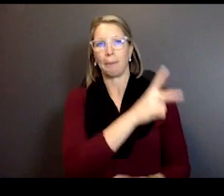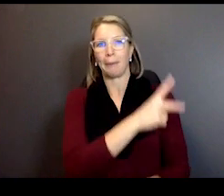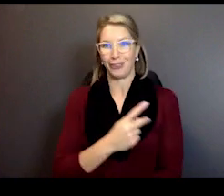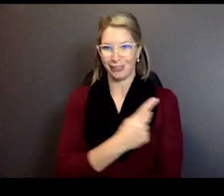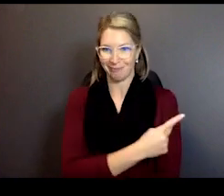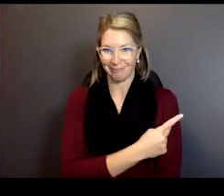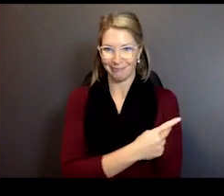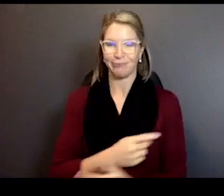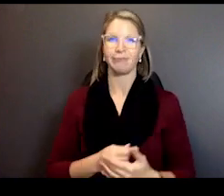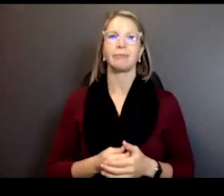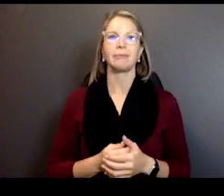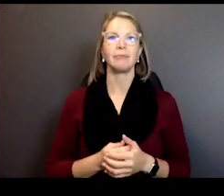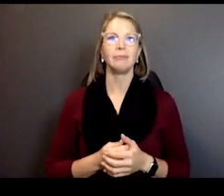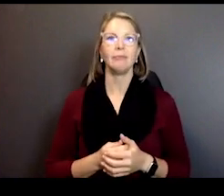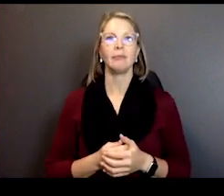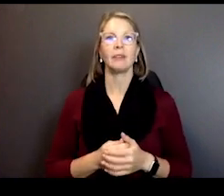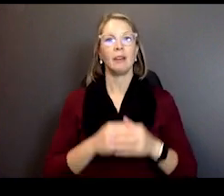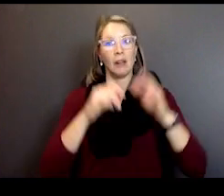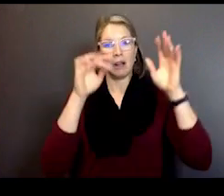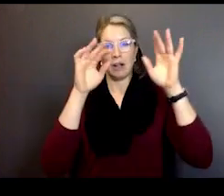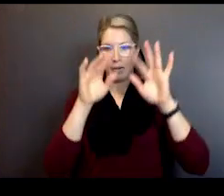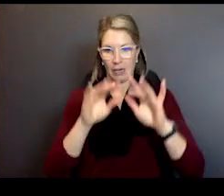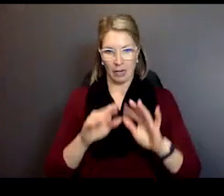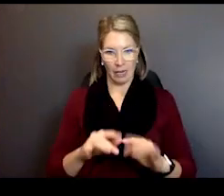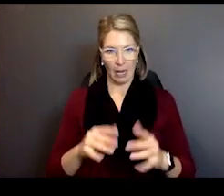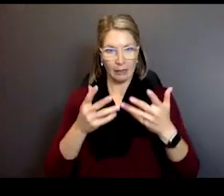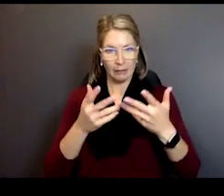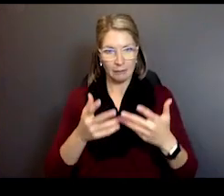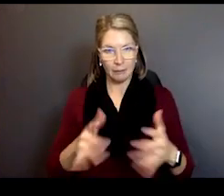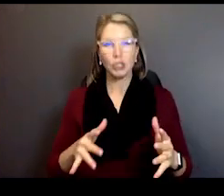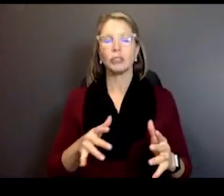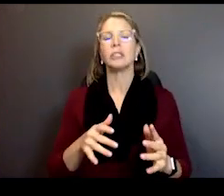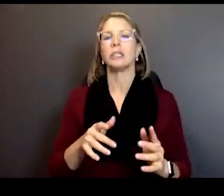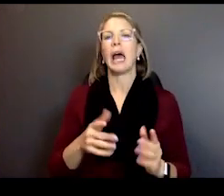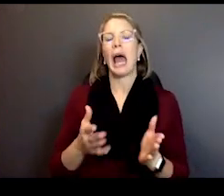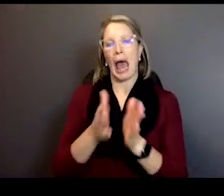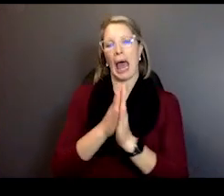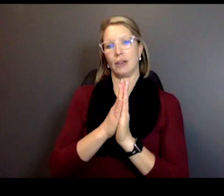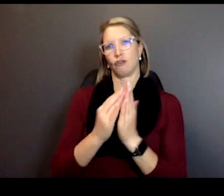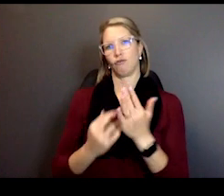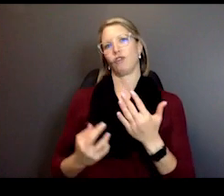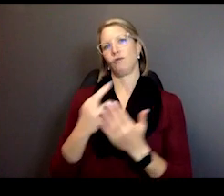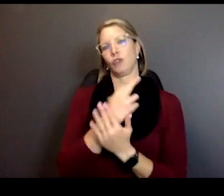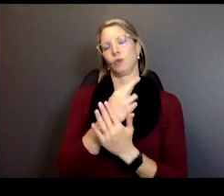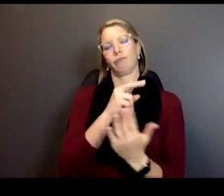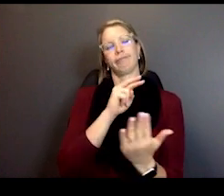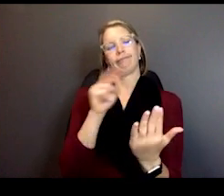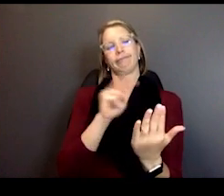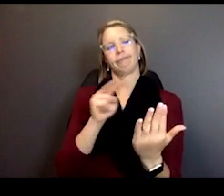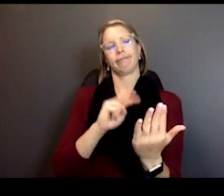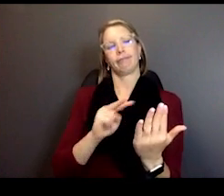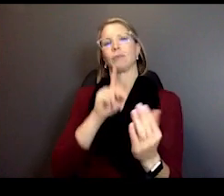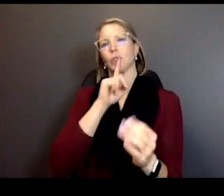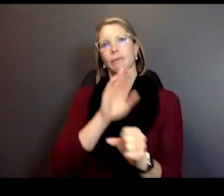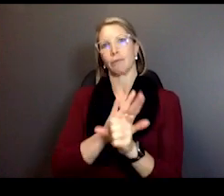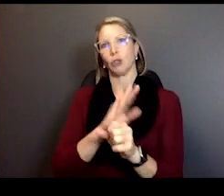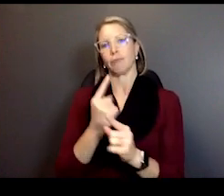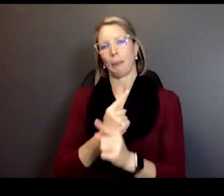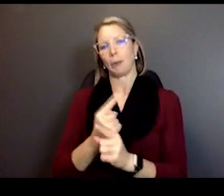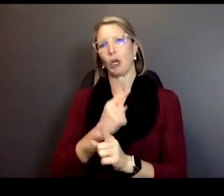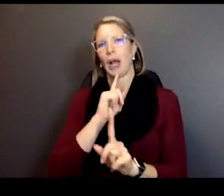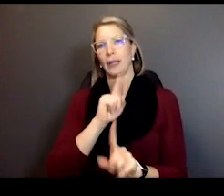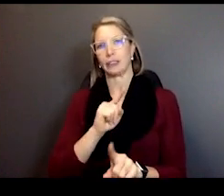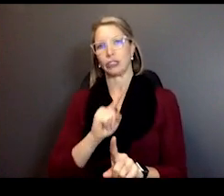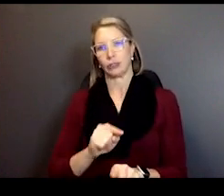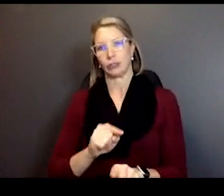Once you've completed all appropriate categories, you will be required to review and confirm the details you provided. In order